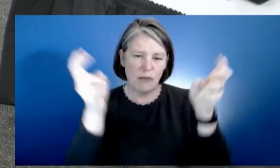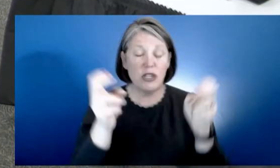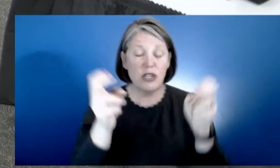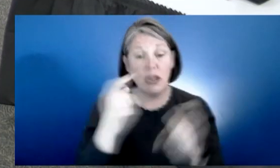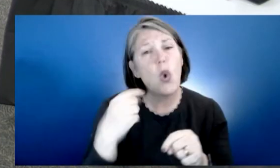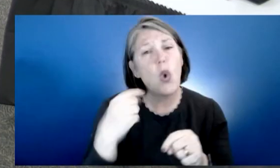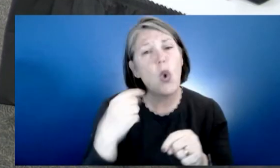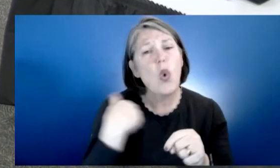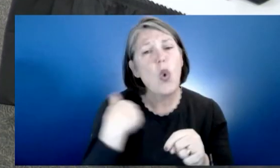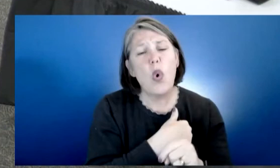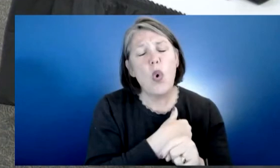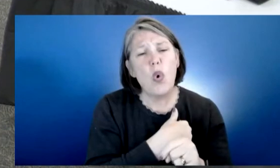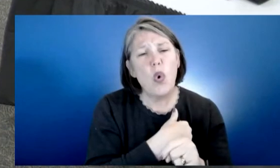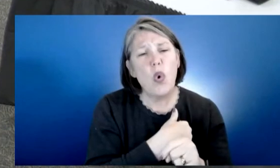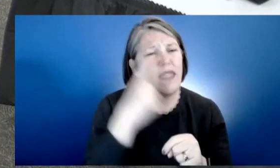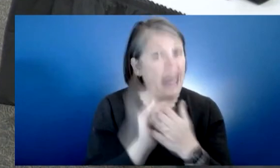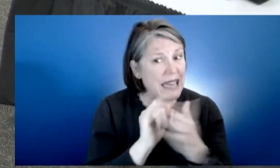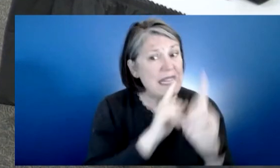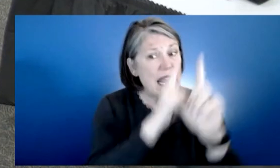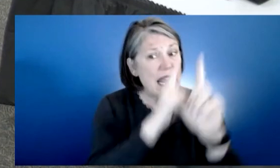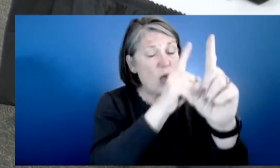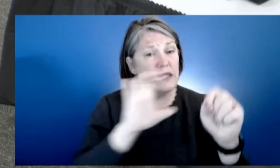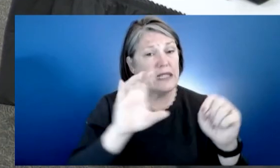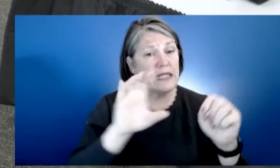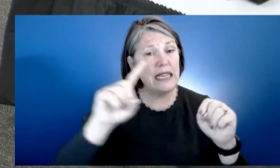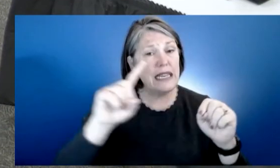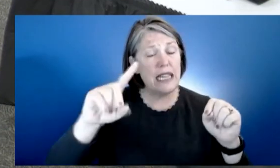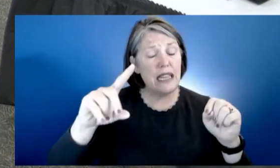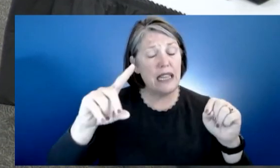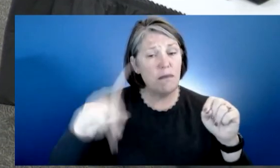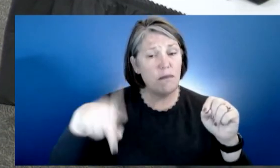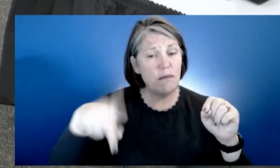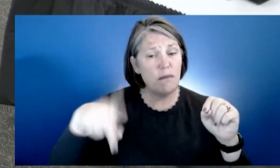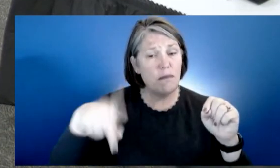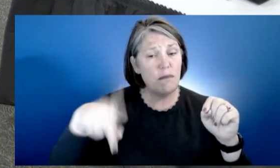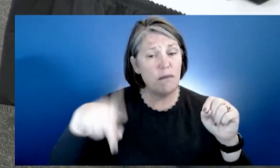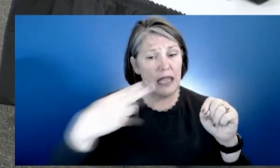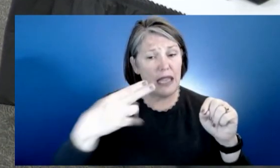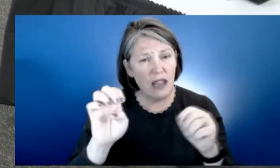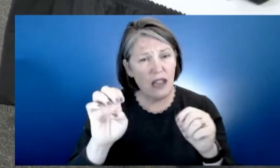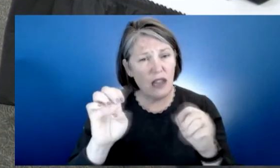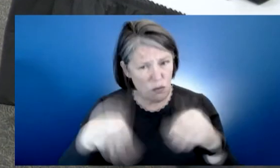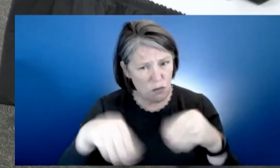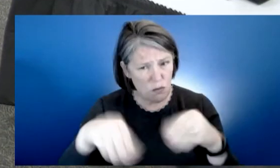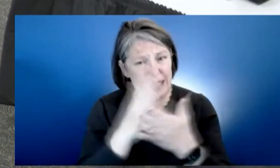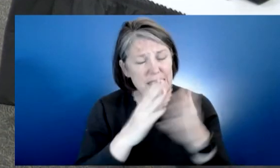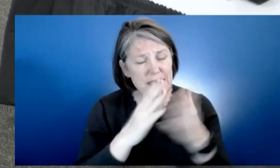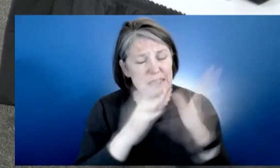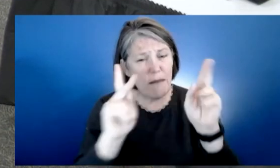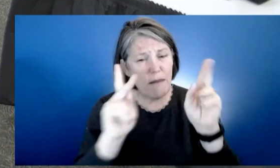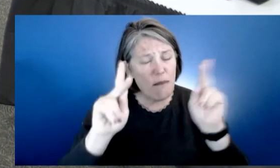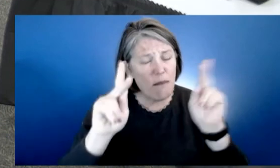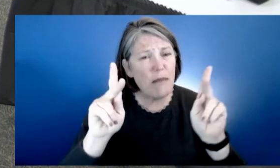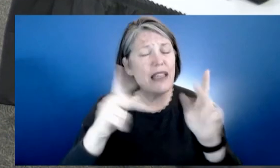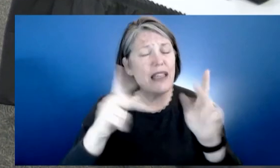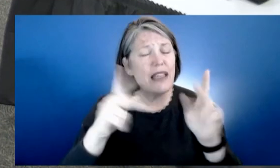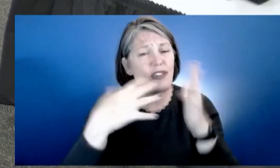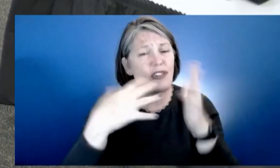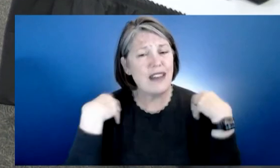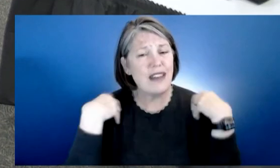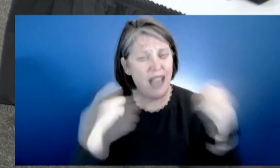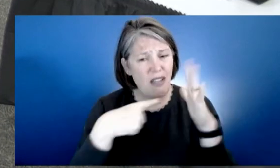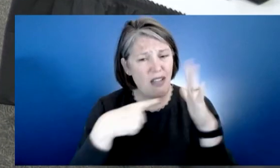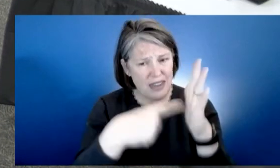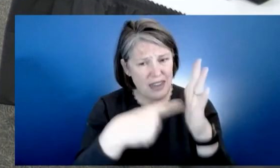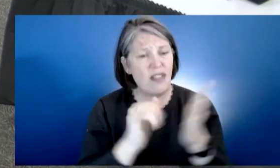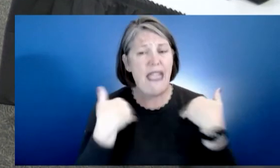been a goal of CDPHE in providing some of those population level health indicators. They do have